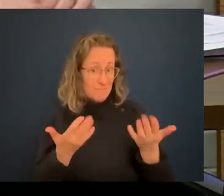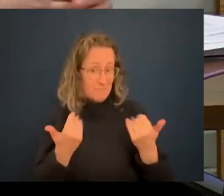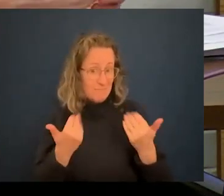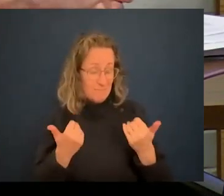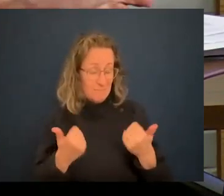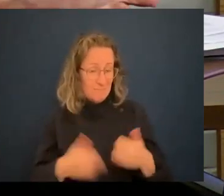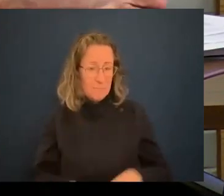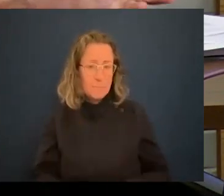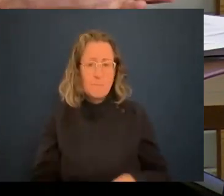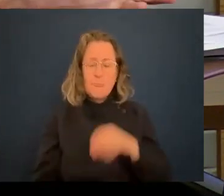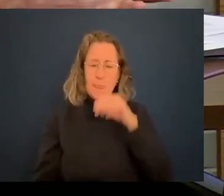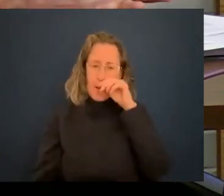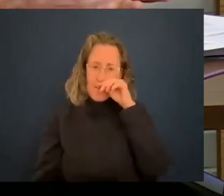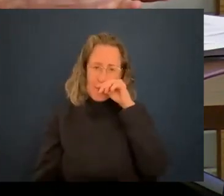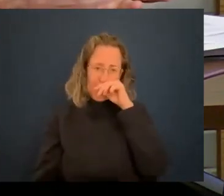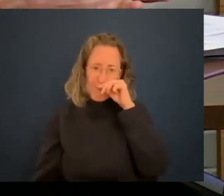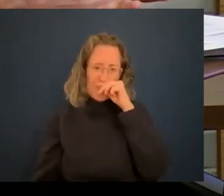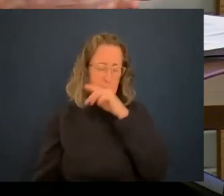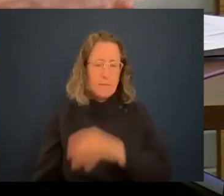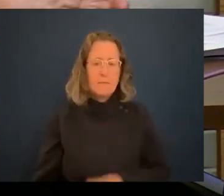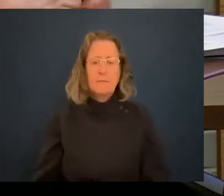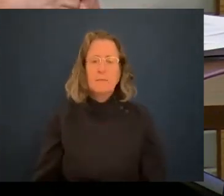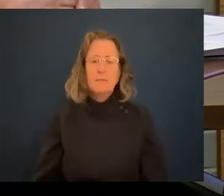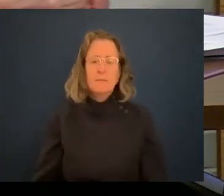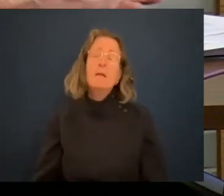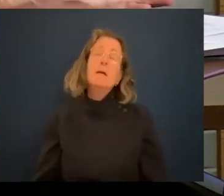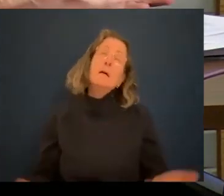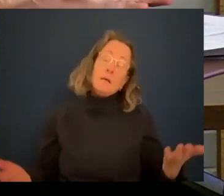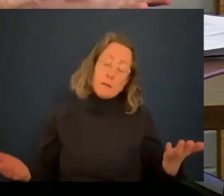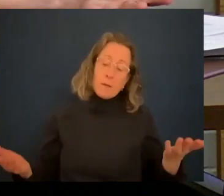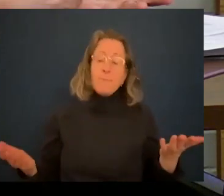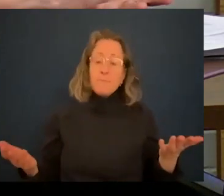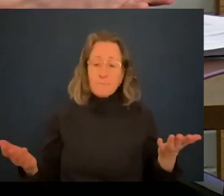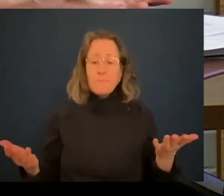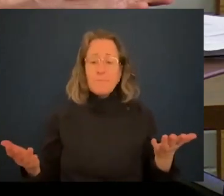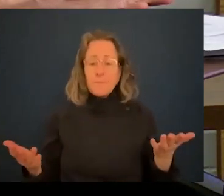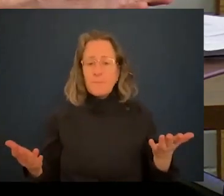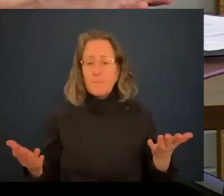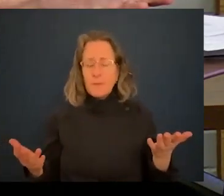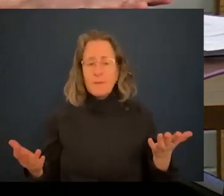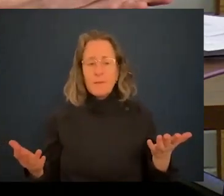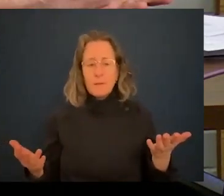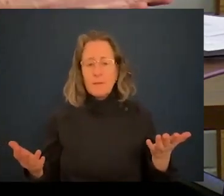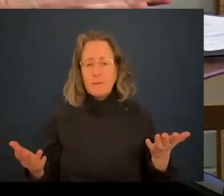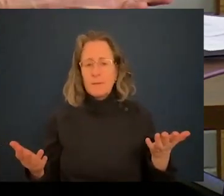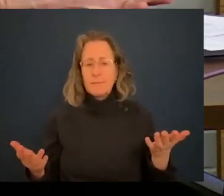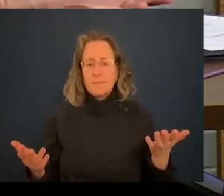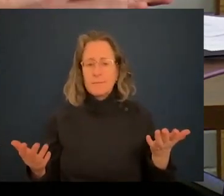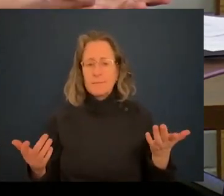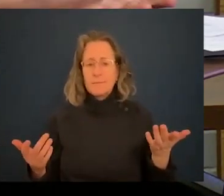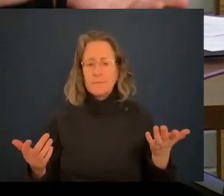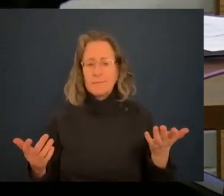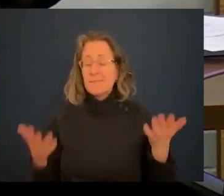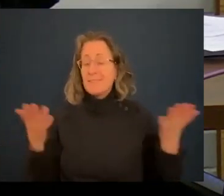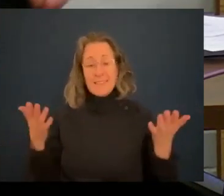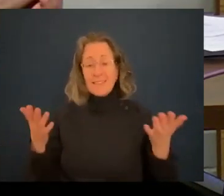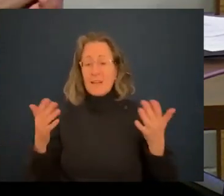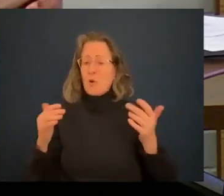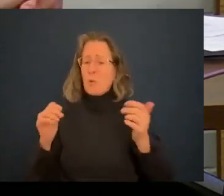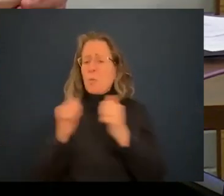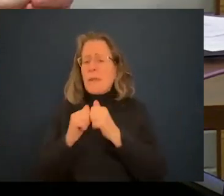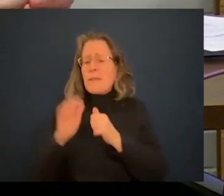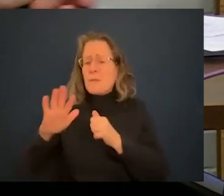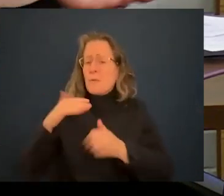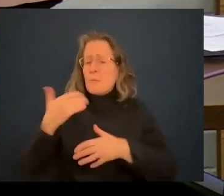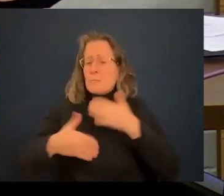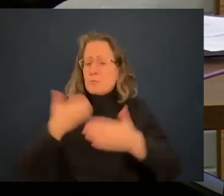part of that's going to be identified moving forward with whatever process of the EMS whether you know